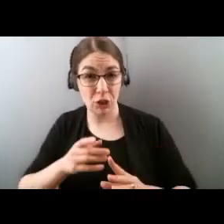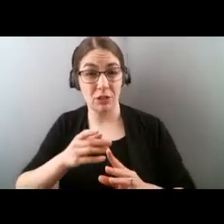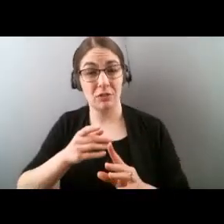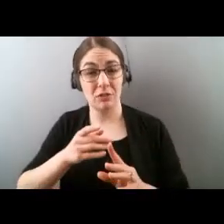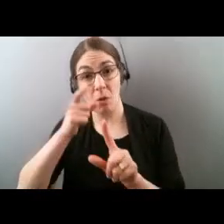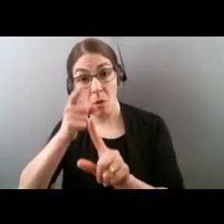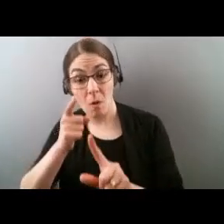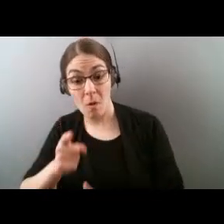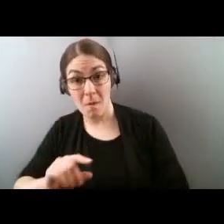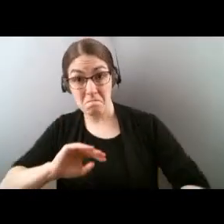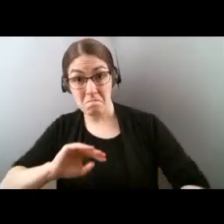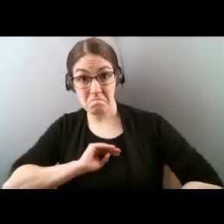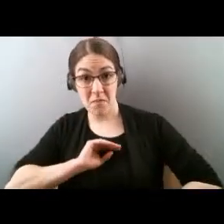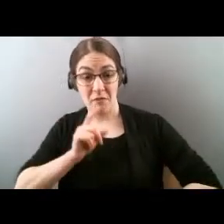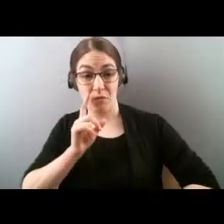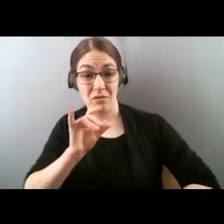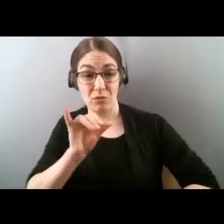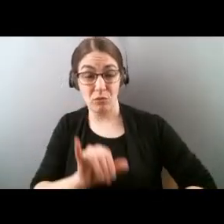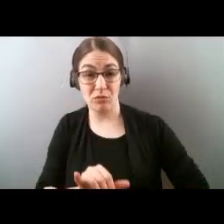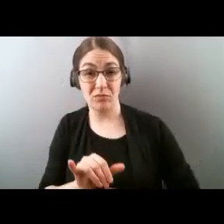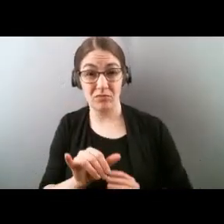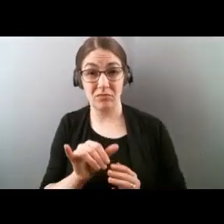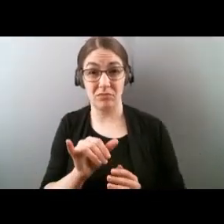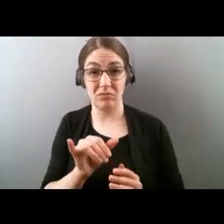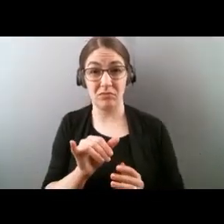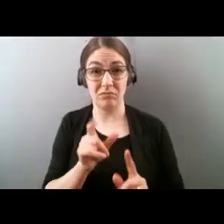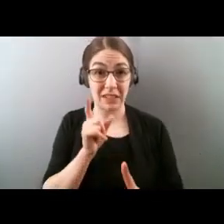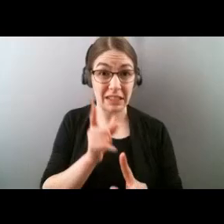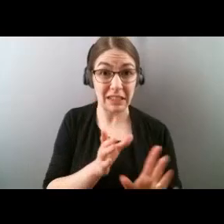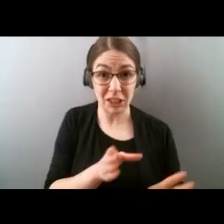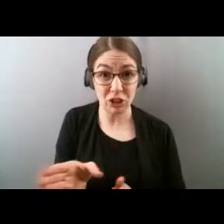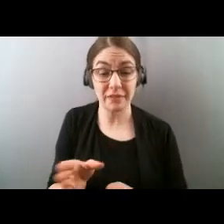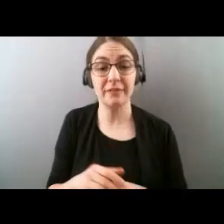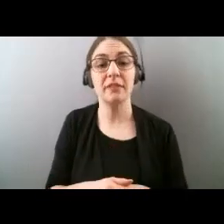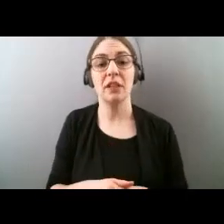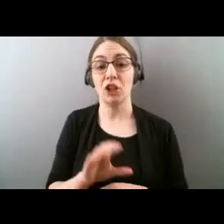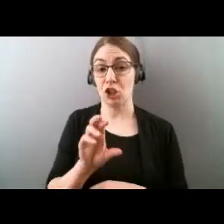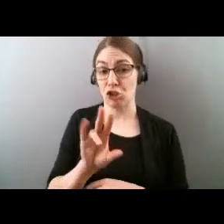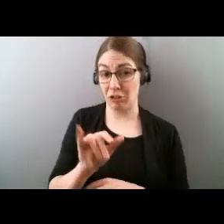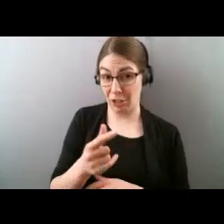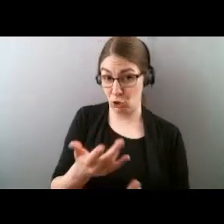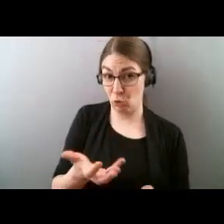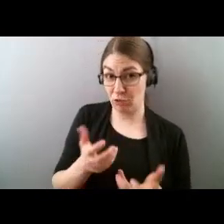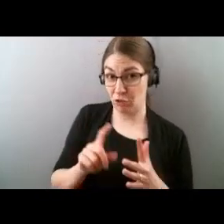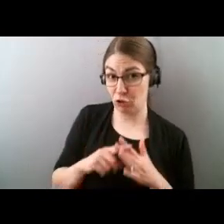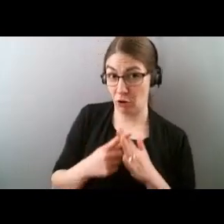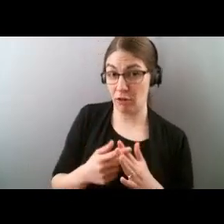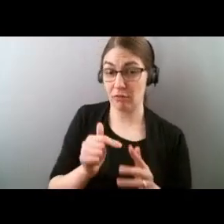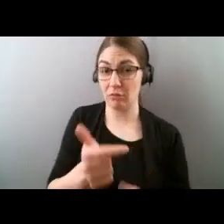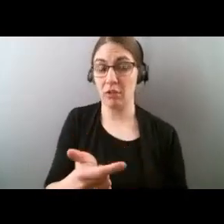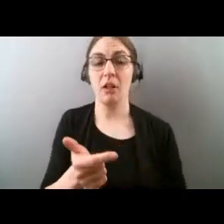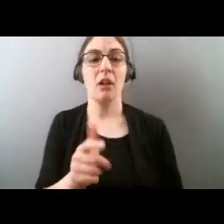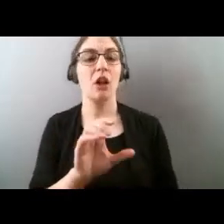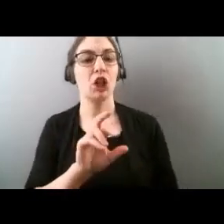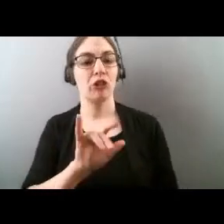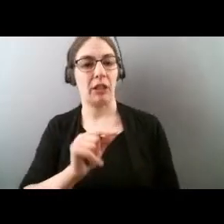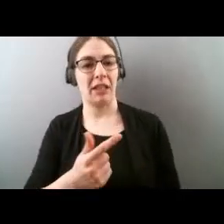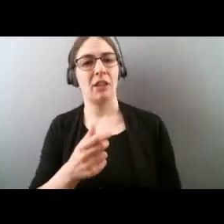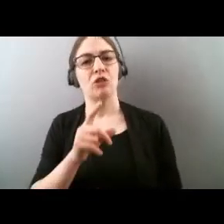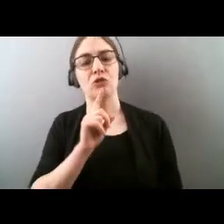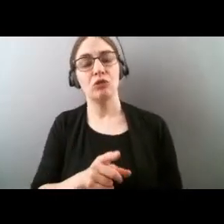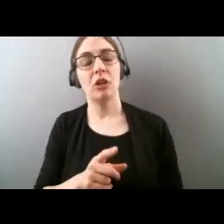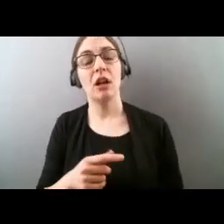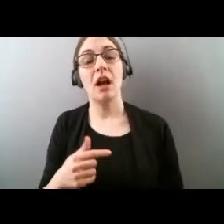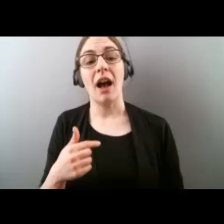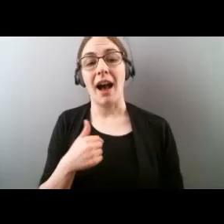initiative? Craig, do you want to start? Sure. I mean, I guess the easy answer that we and many